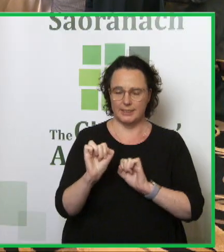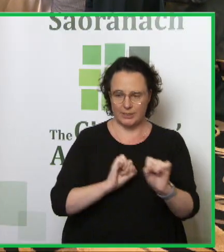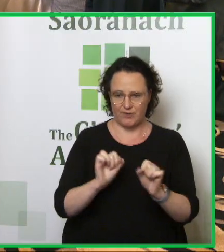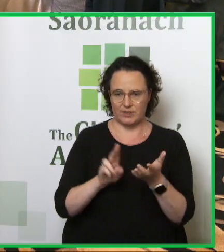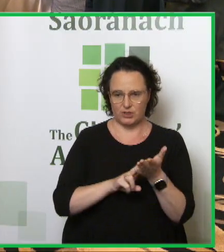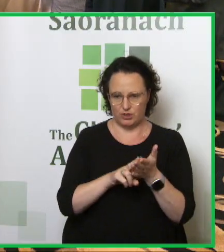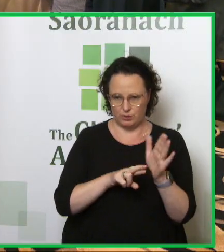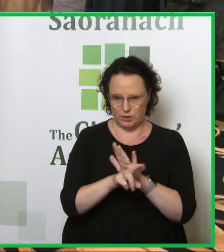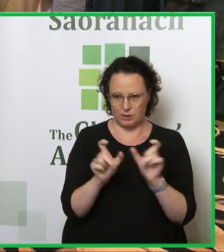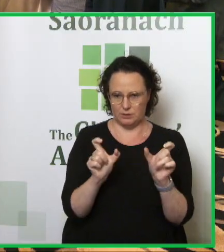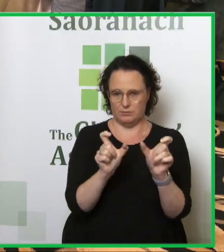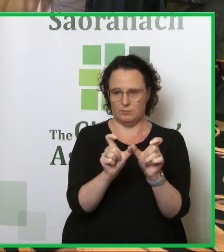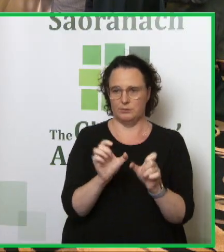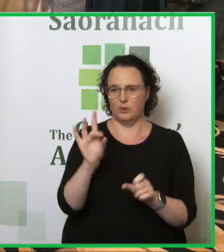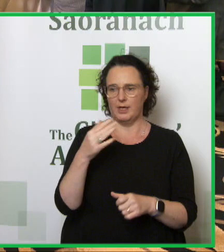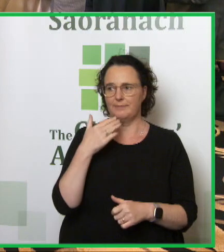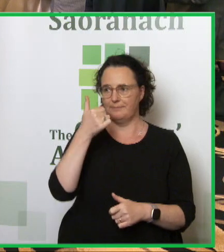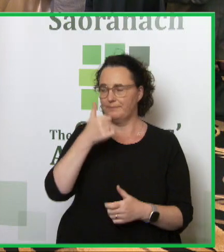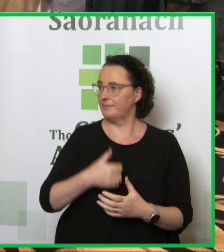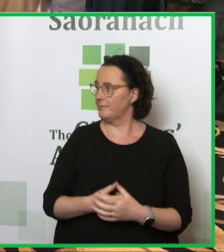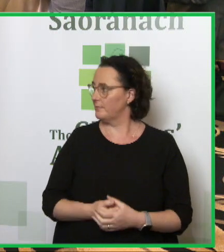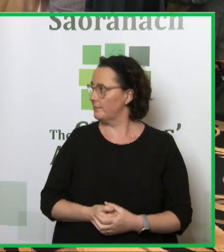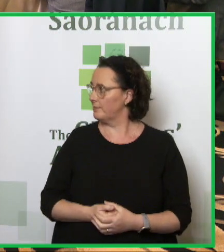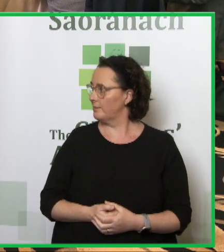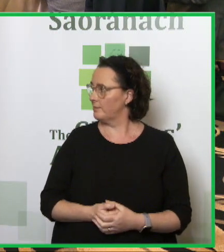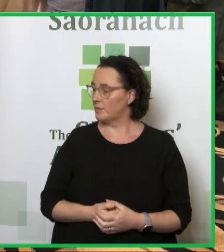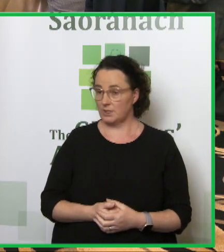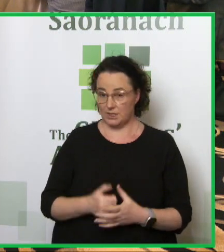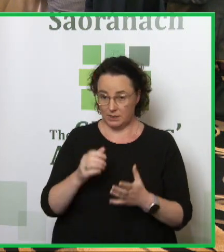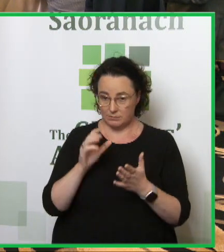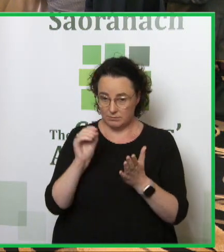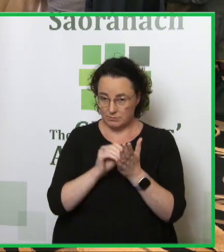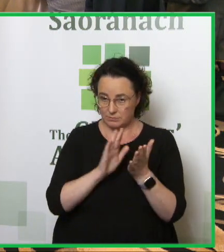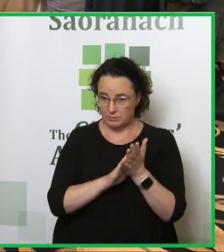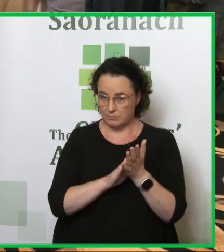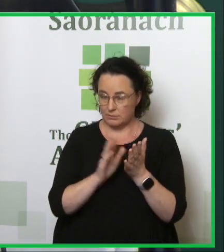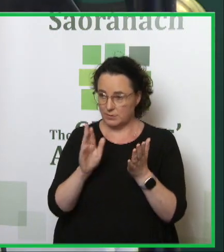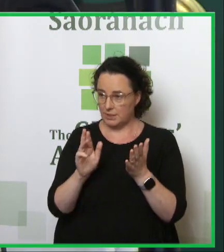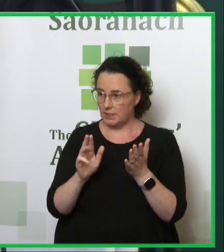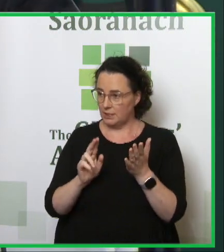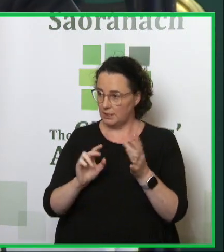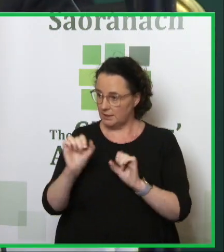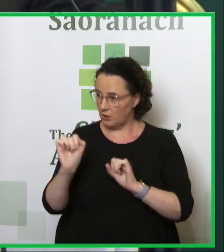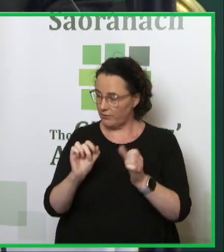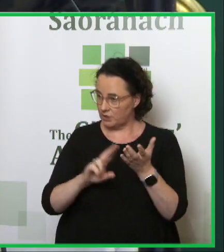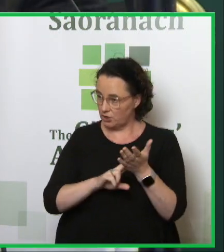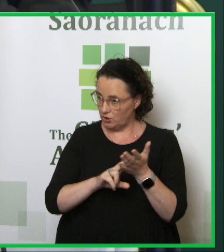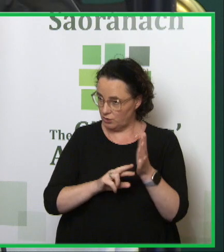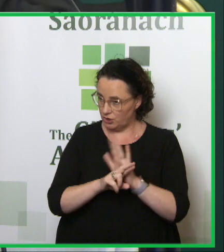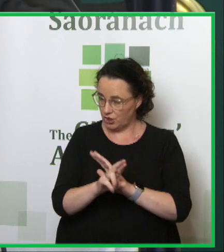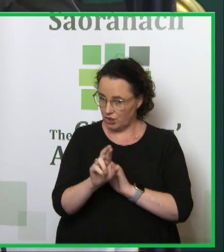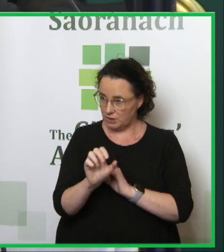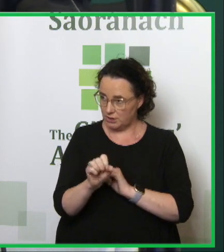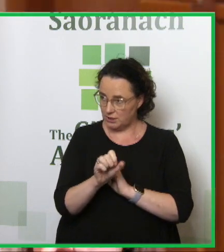Okay. Have I captured that correctly? Key service users. Is that okay? Key service users. Yeah. Yeah, that's